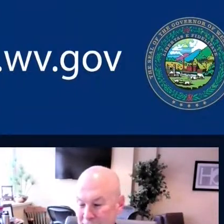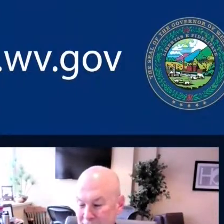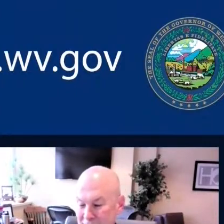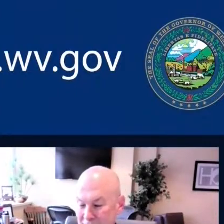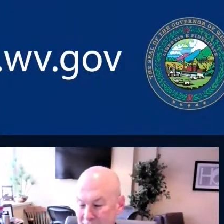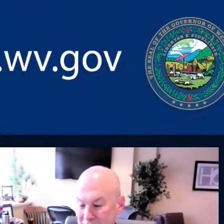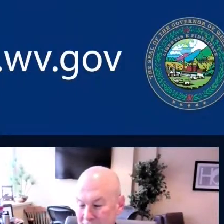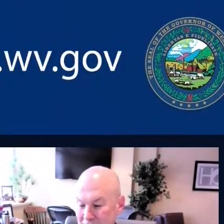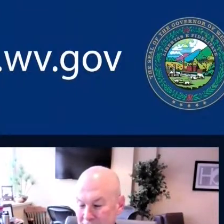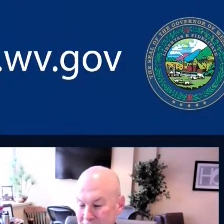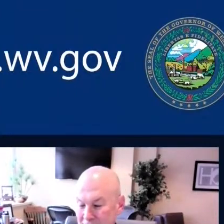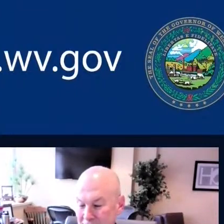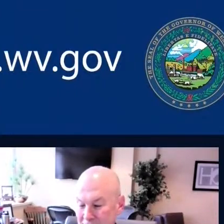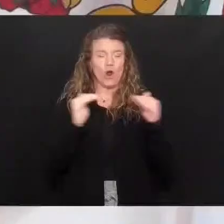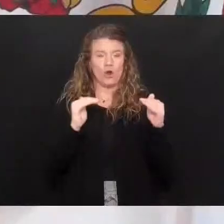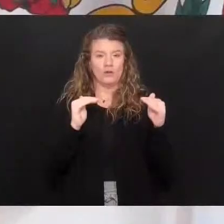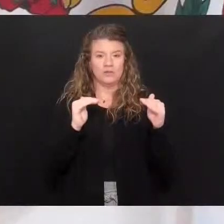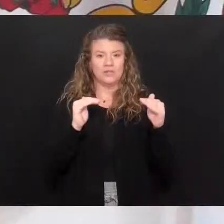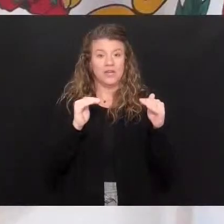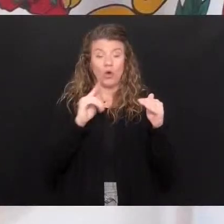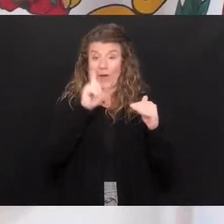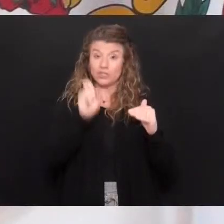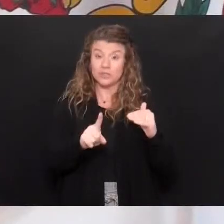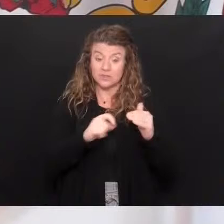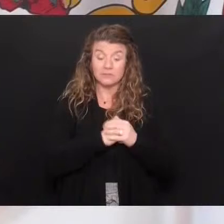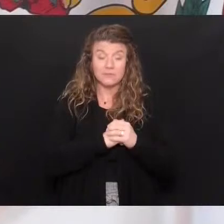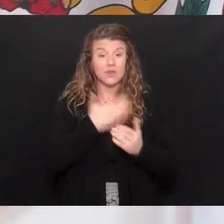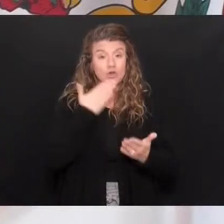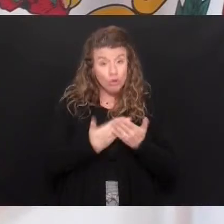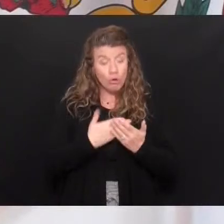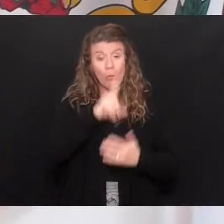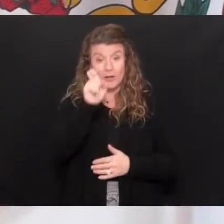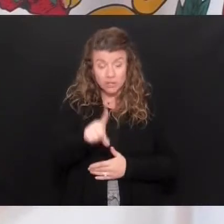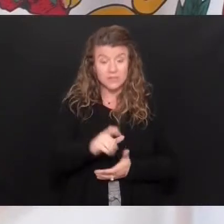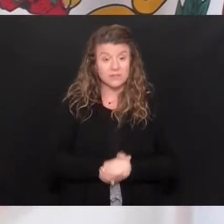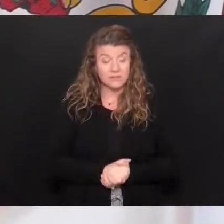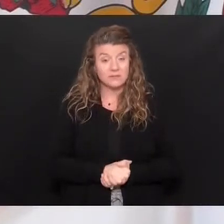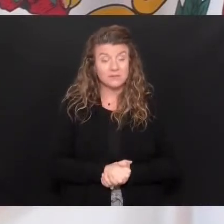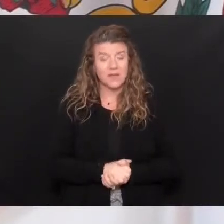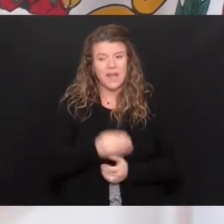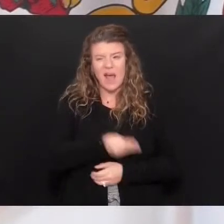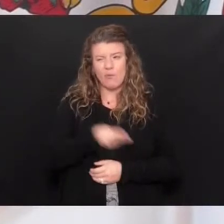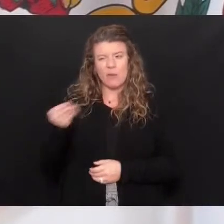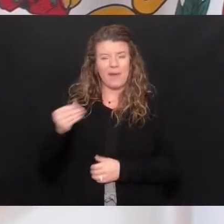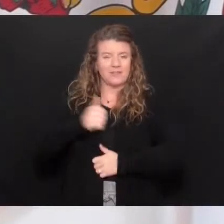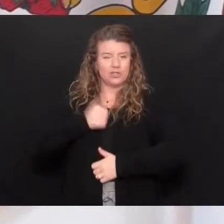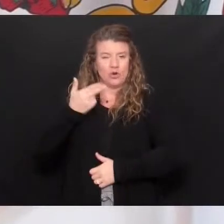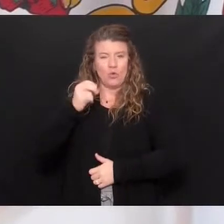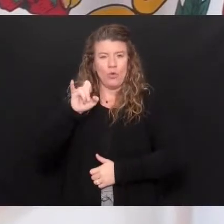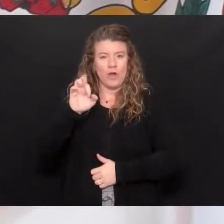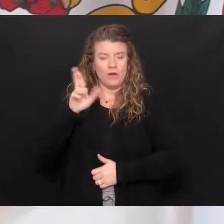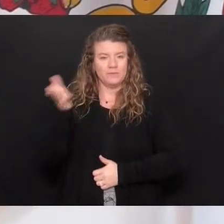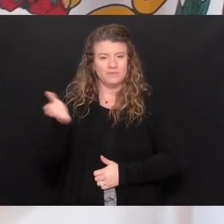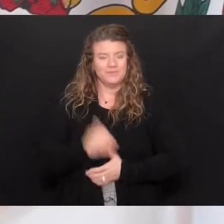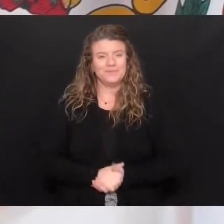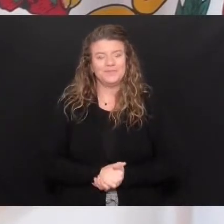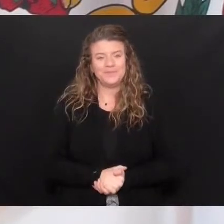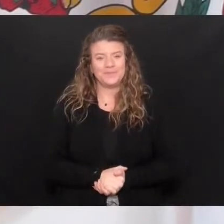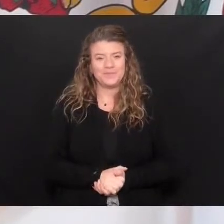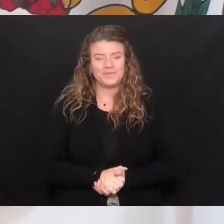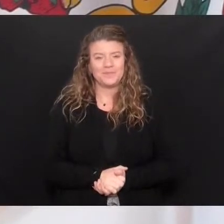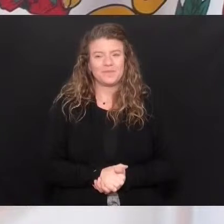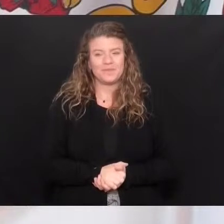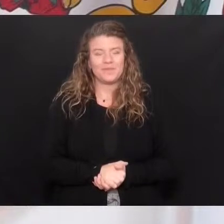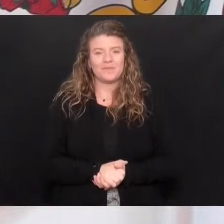your fair questions and good questions, and I'm gonna pass to our general. Maybe he can, our focus